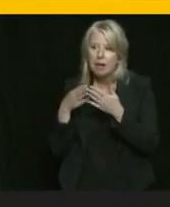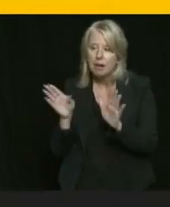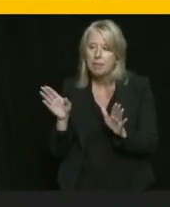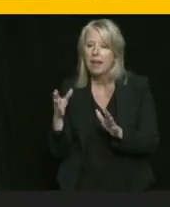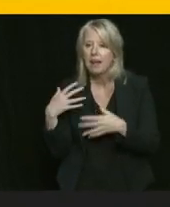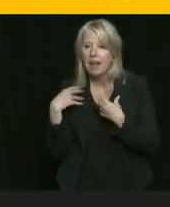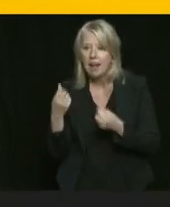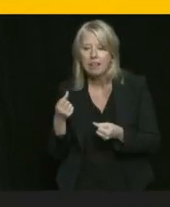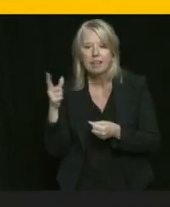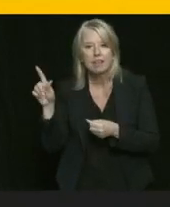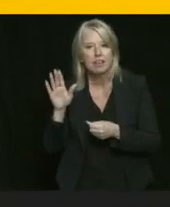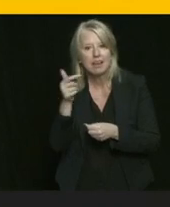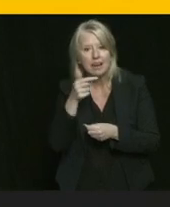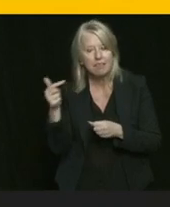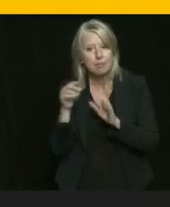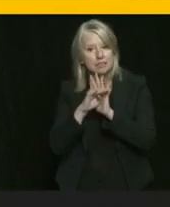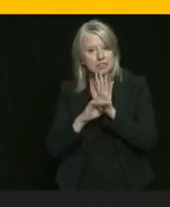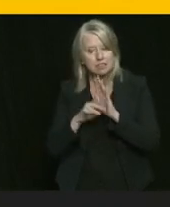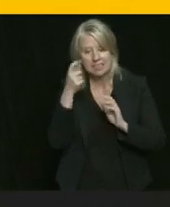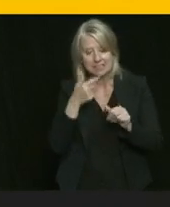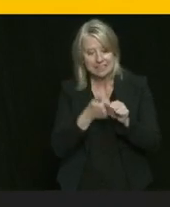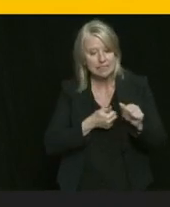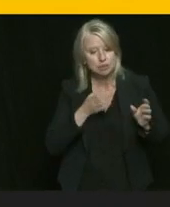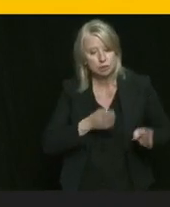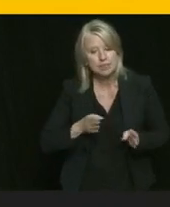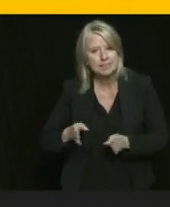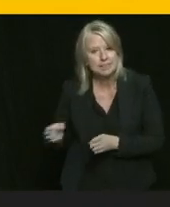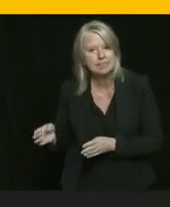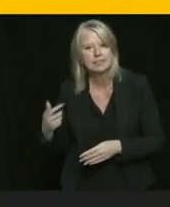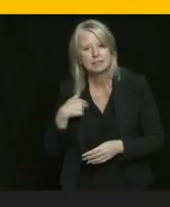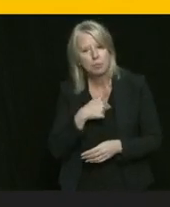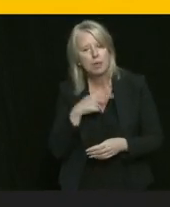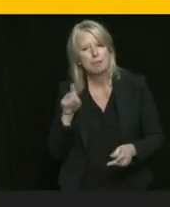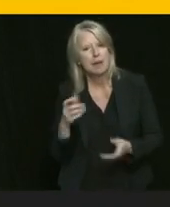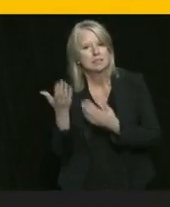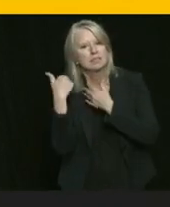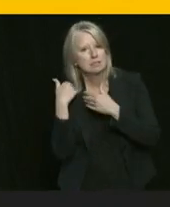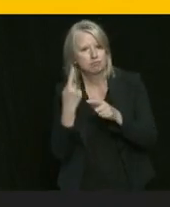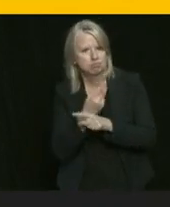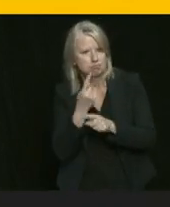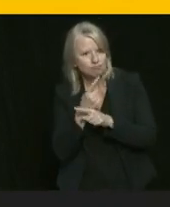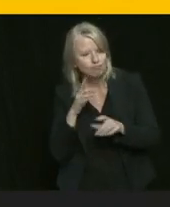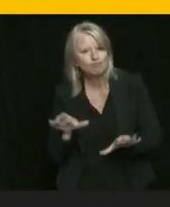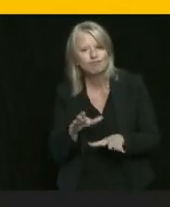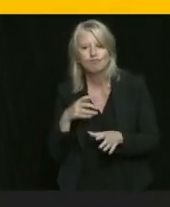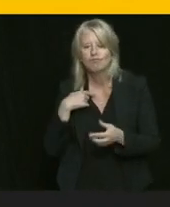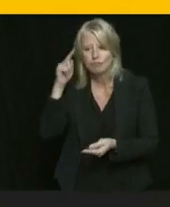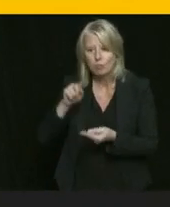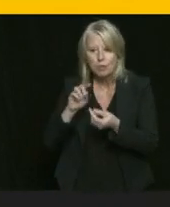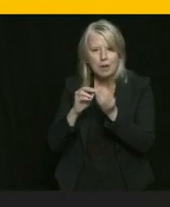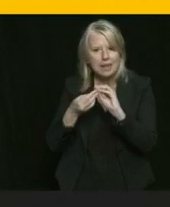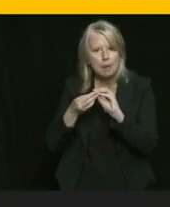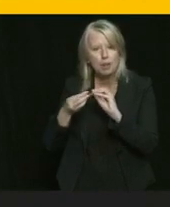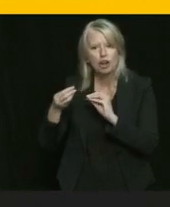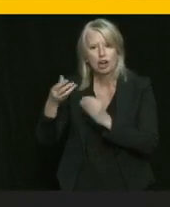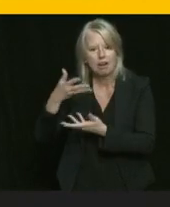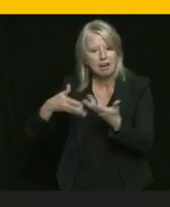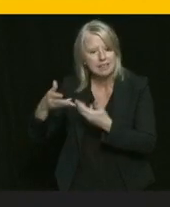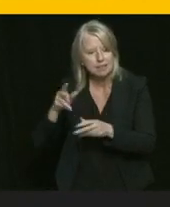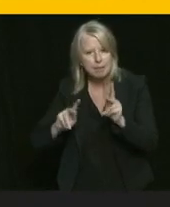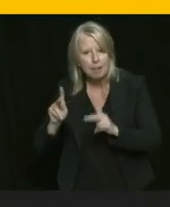measures. As individuals, we have to do our part to reduce our contacts, to be